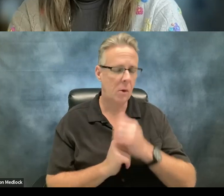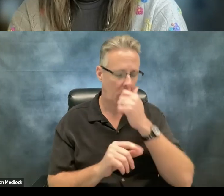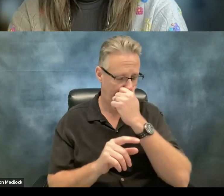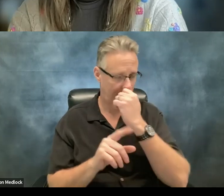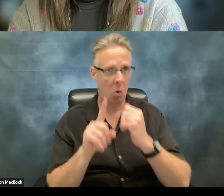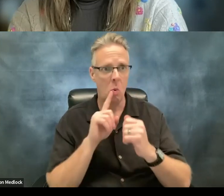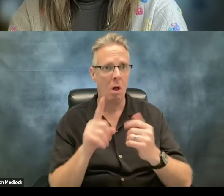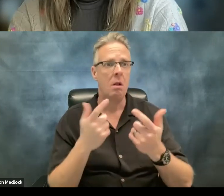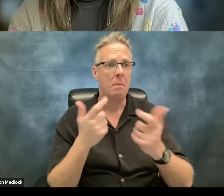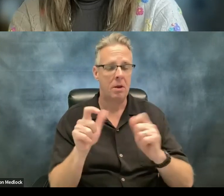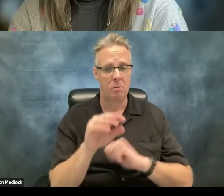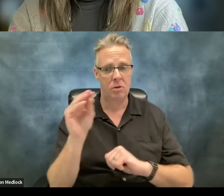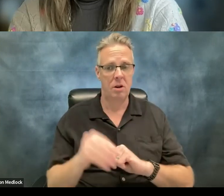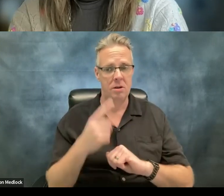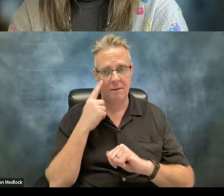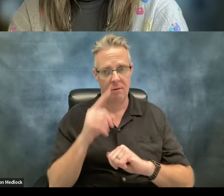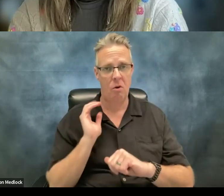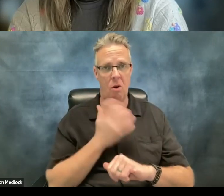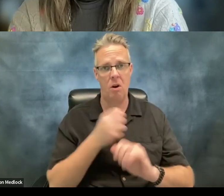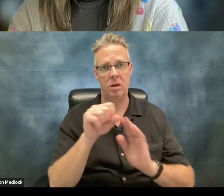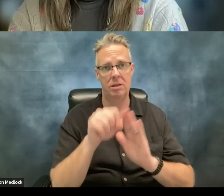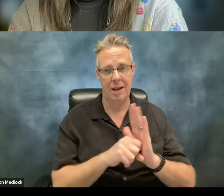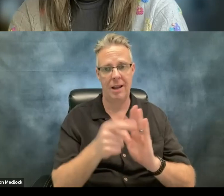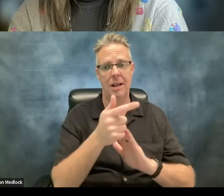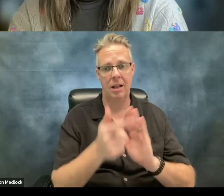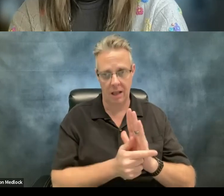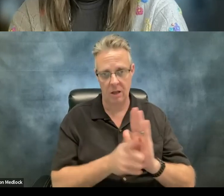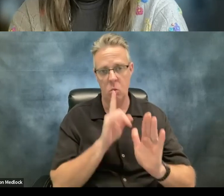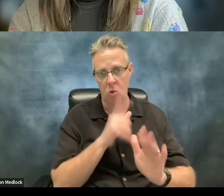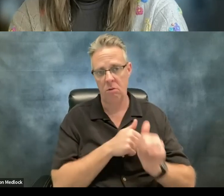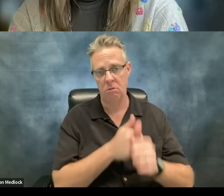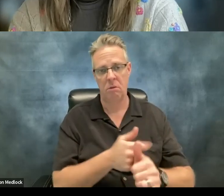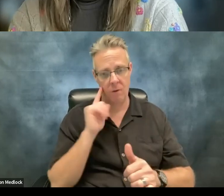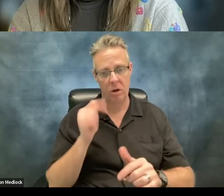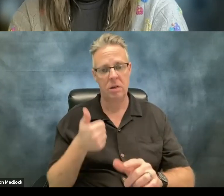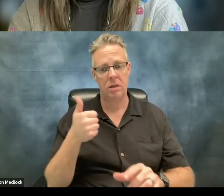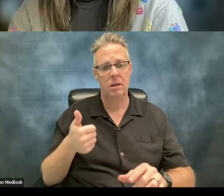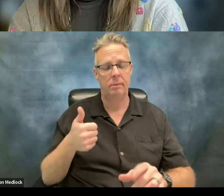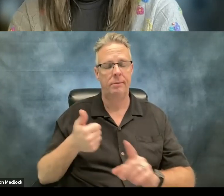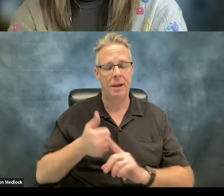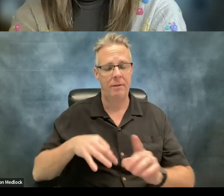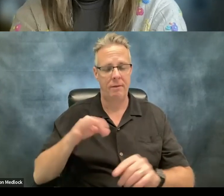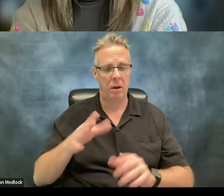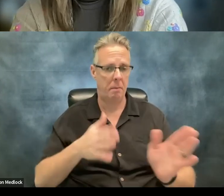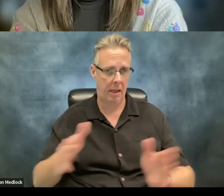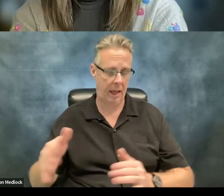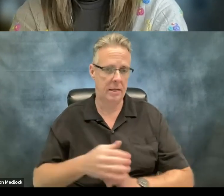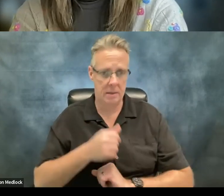significant portion of the provision in our state law does apply to self-funded plans.